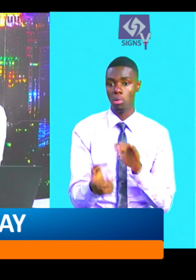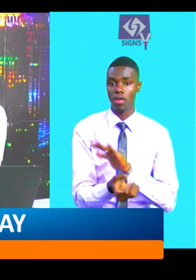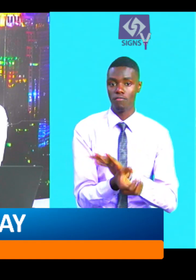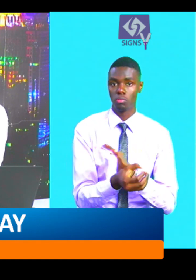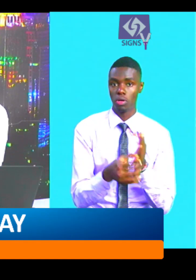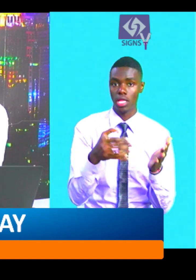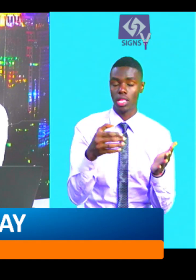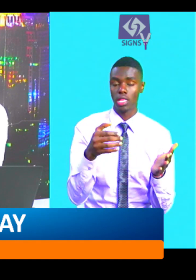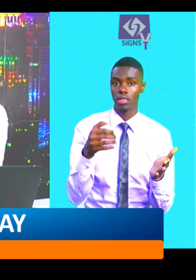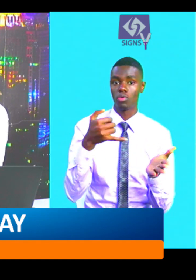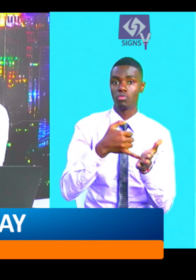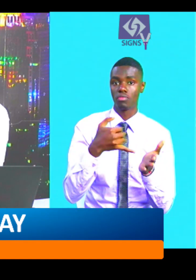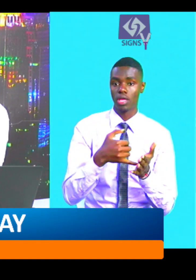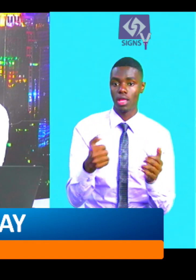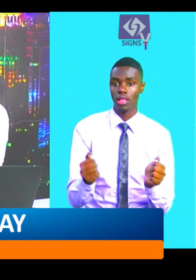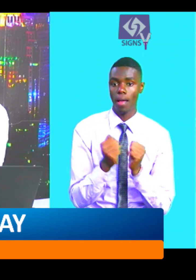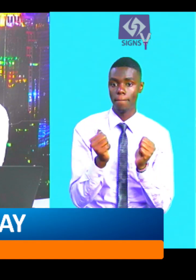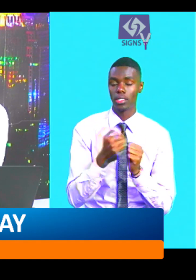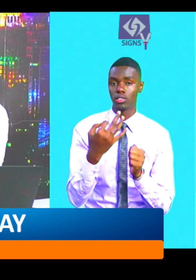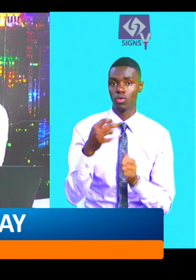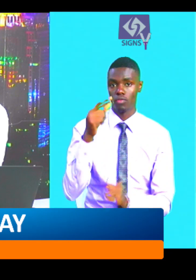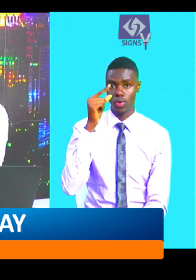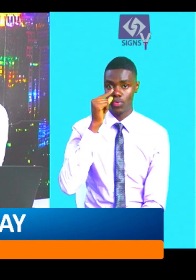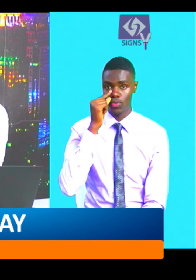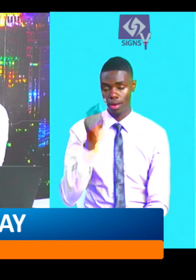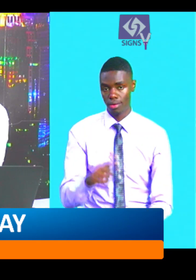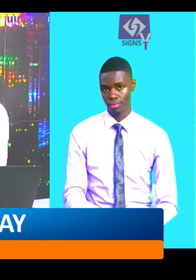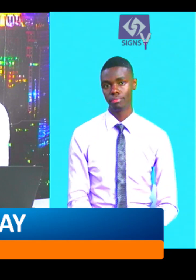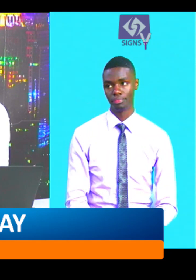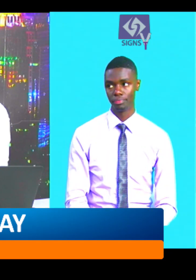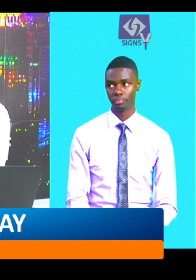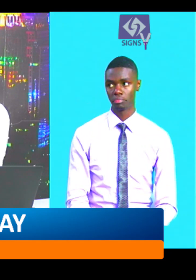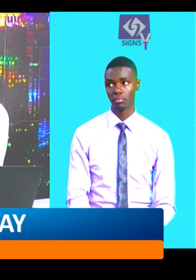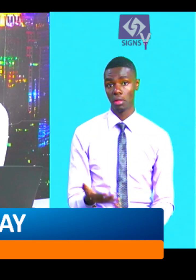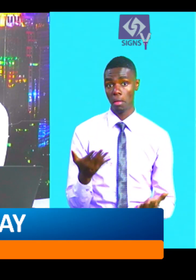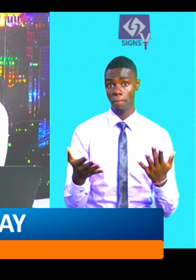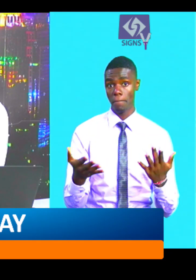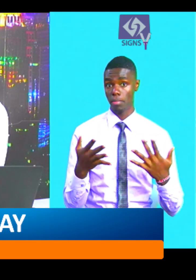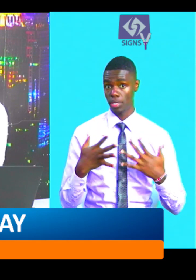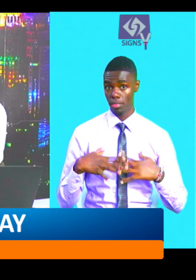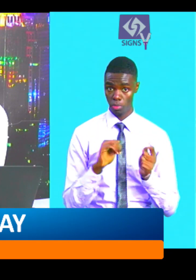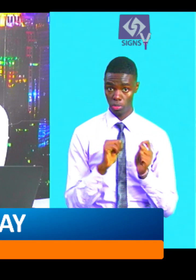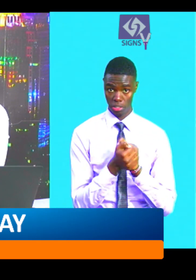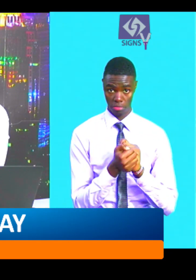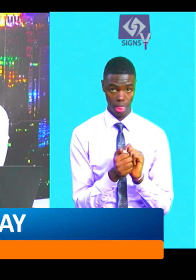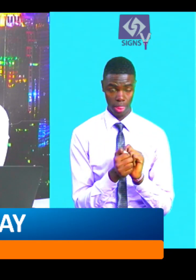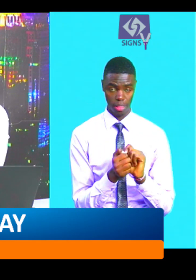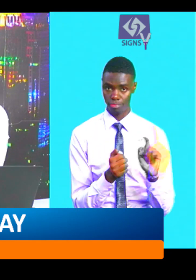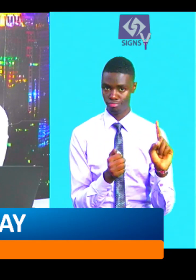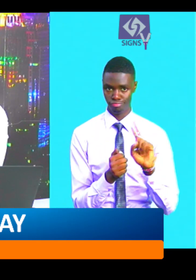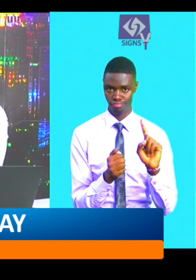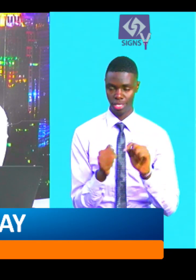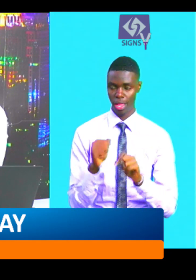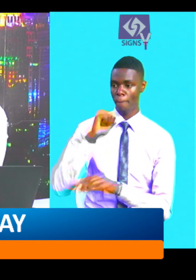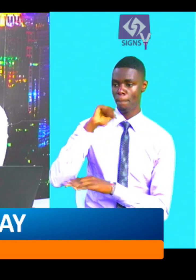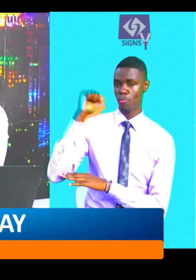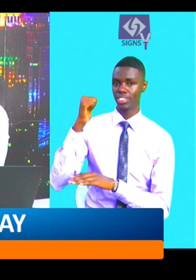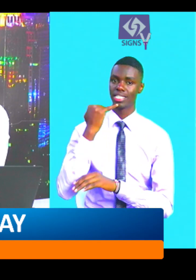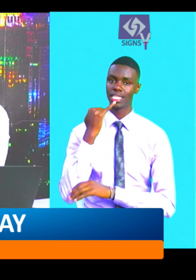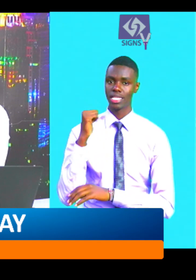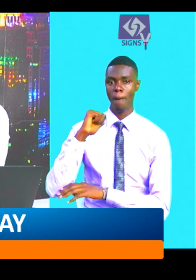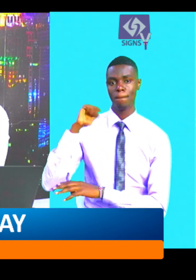Museveni he got into power through a coup. Yes. It wouldn't be advisable for him to be involved in the happenings of